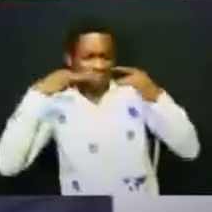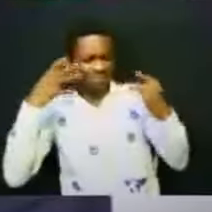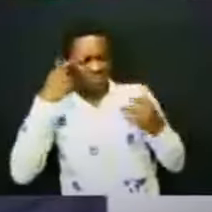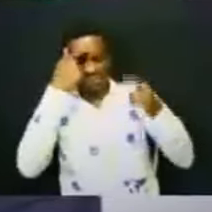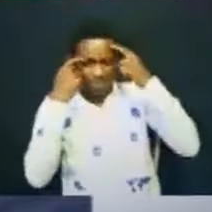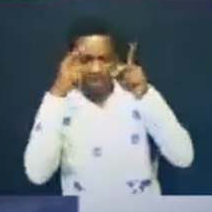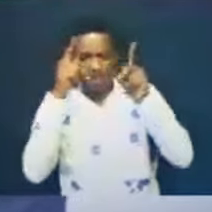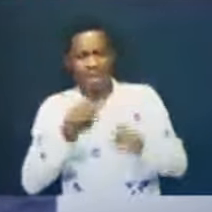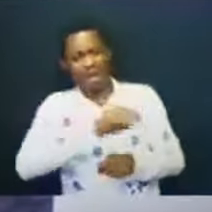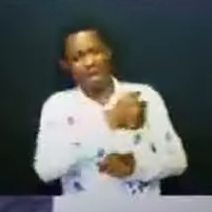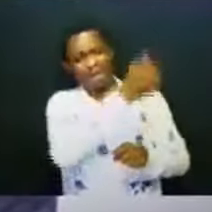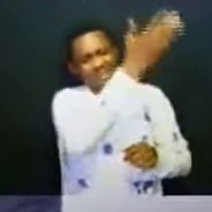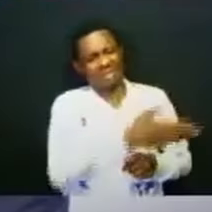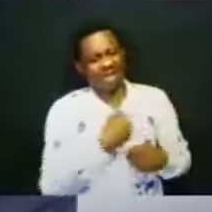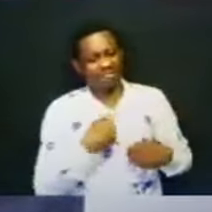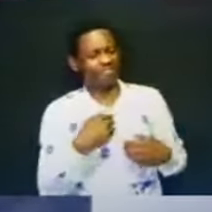They are